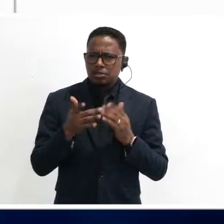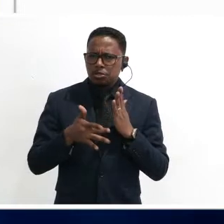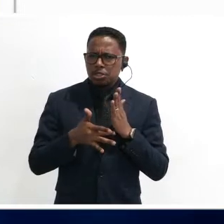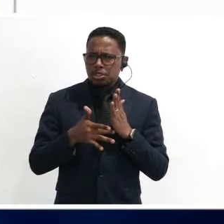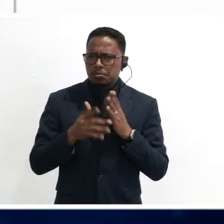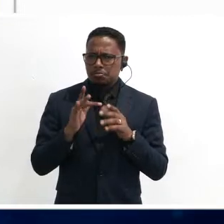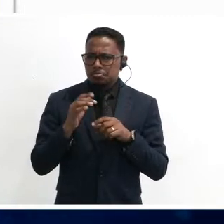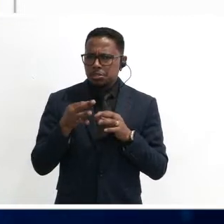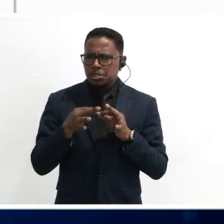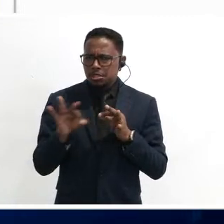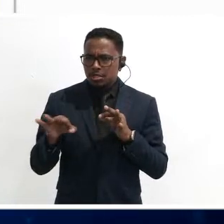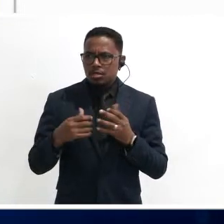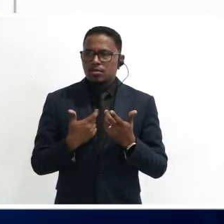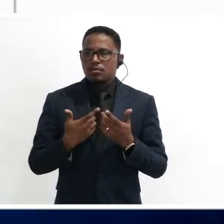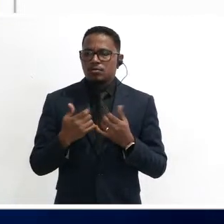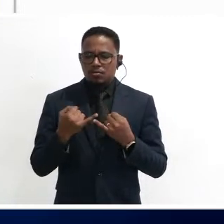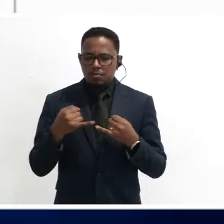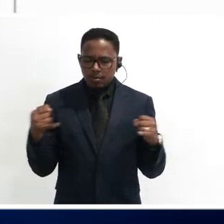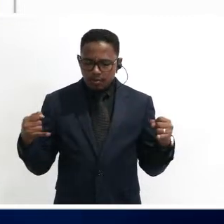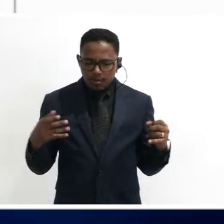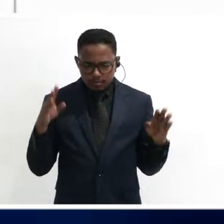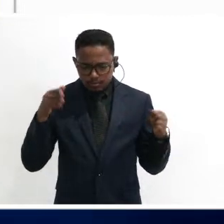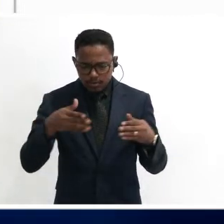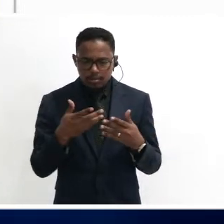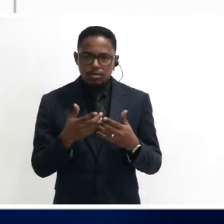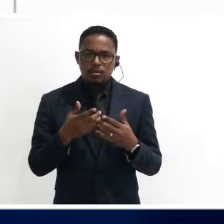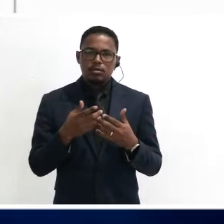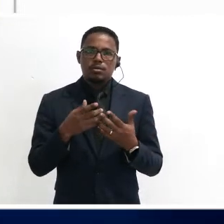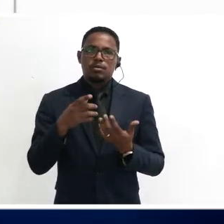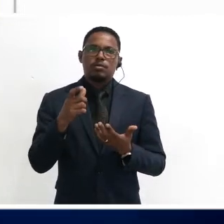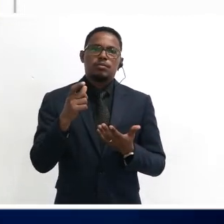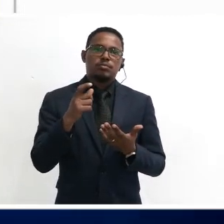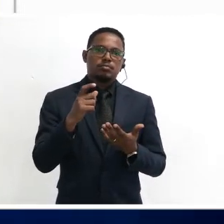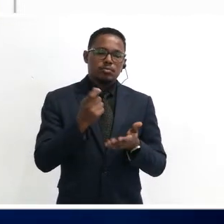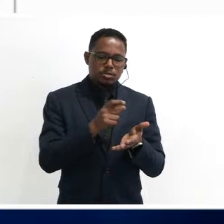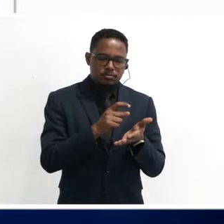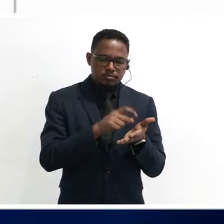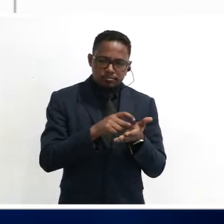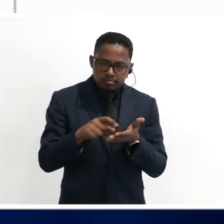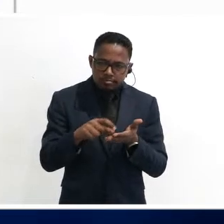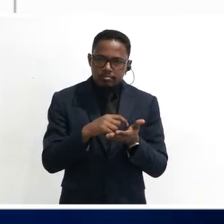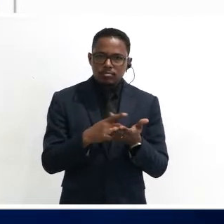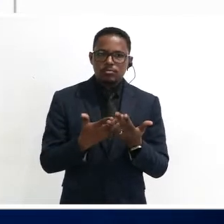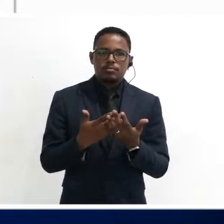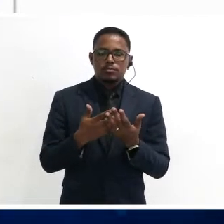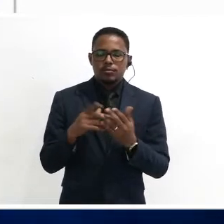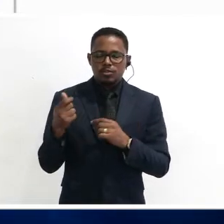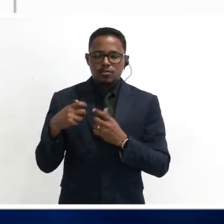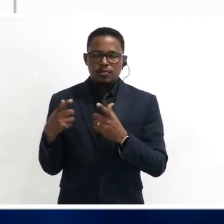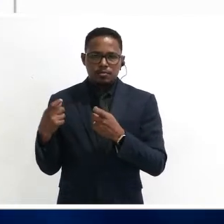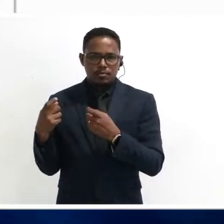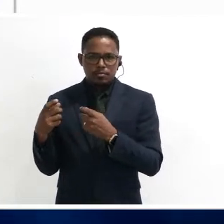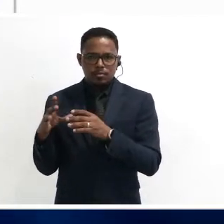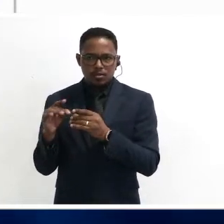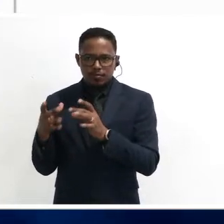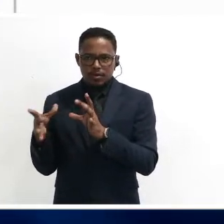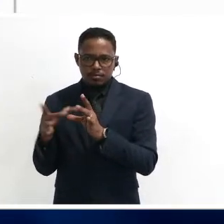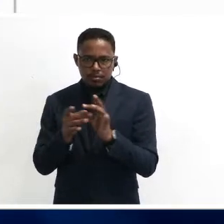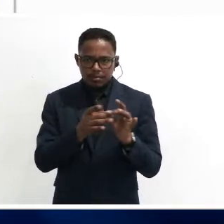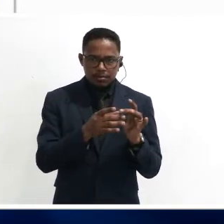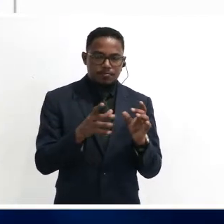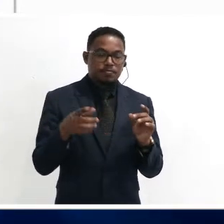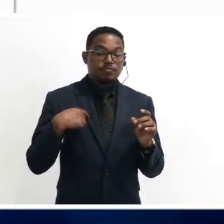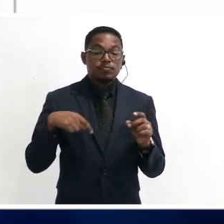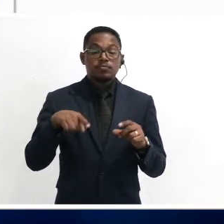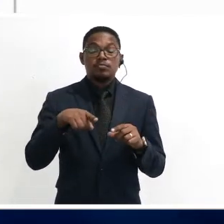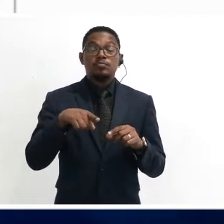based plastic molded packages. And sometimes extremely simple. Sometimes they only have, less than